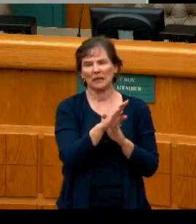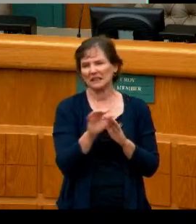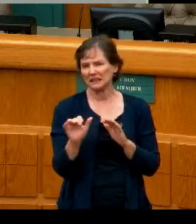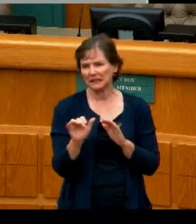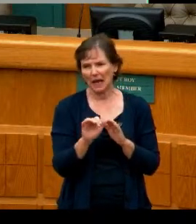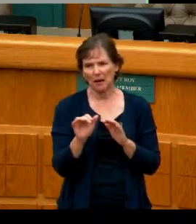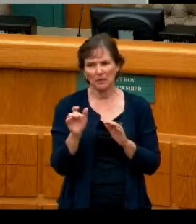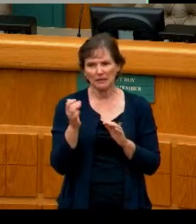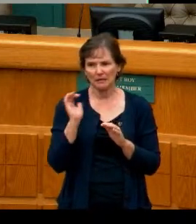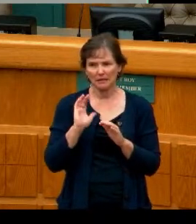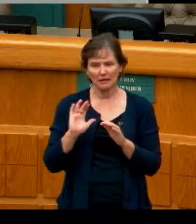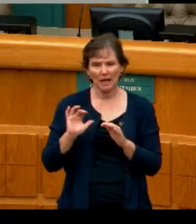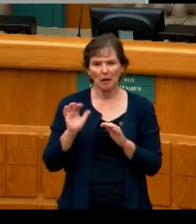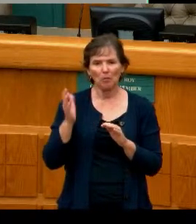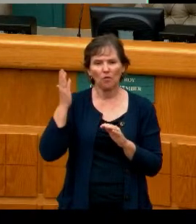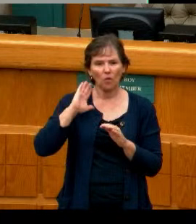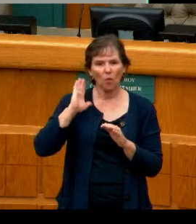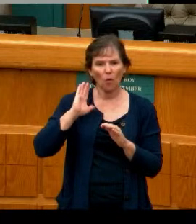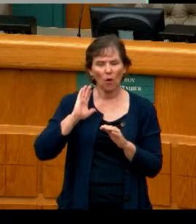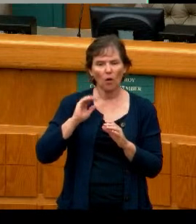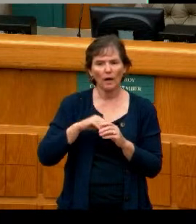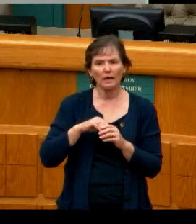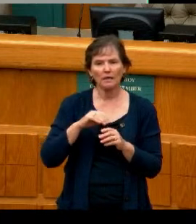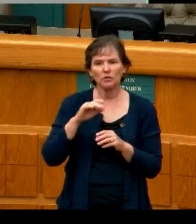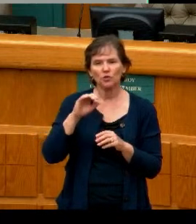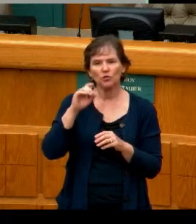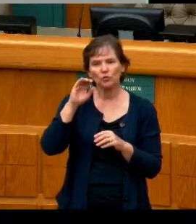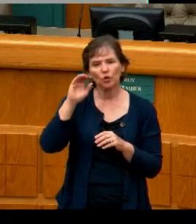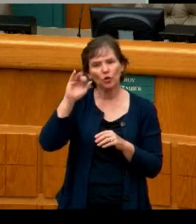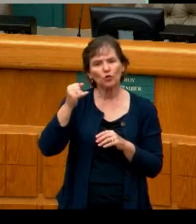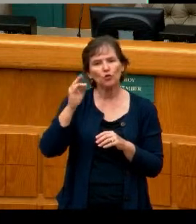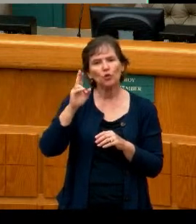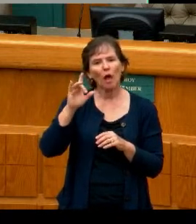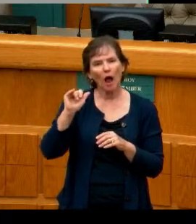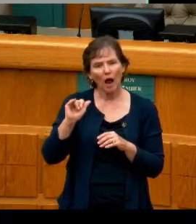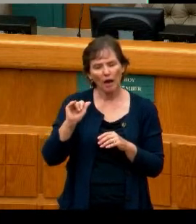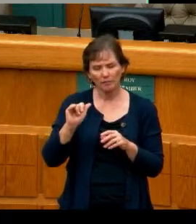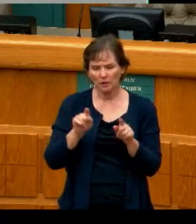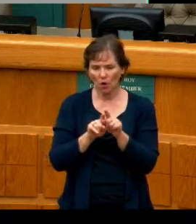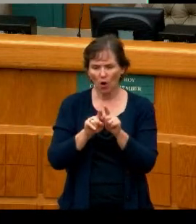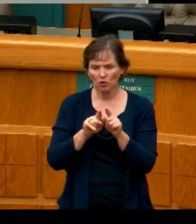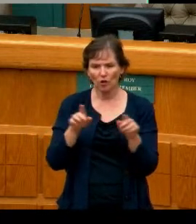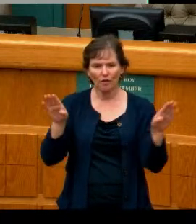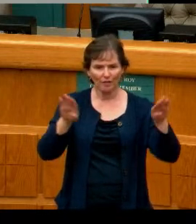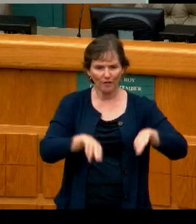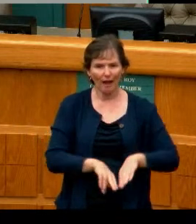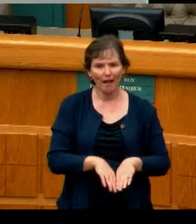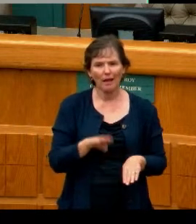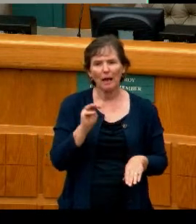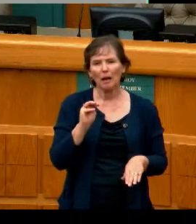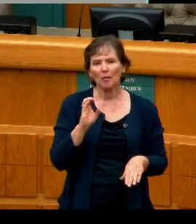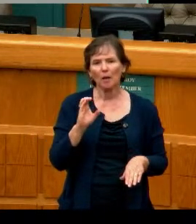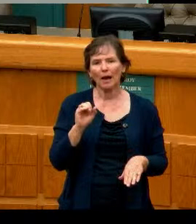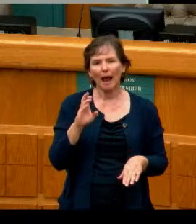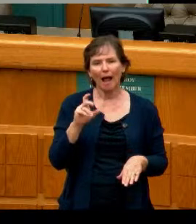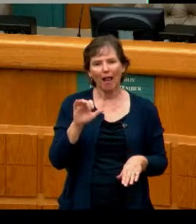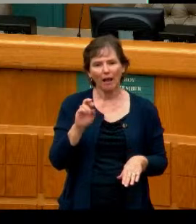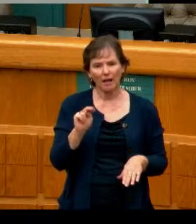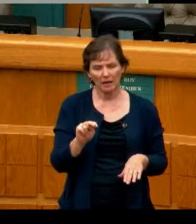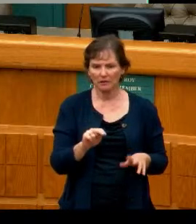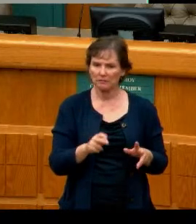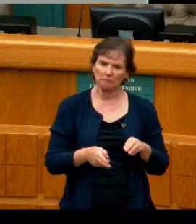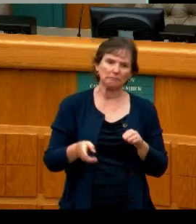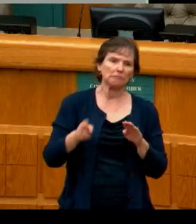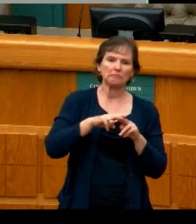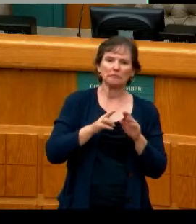Laredo is a little bit ahead of us in the outbreak, and they're at the same level they were in the middle of the summer at the peak of their outbreak. So there's a lot of COVID